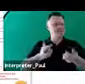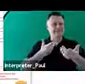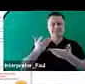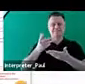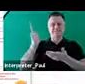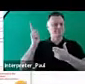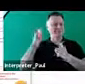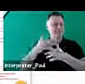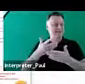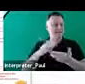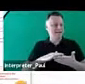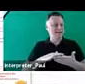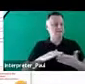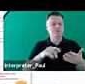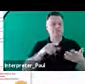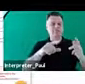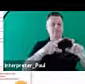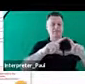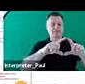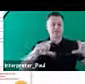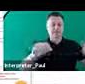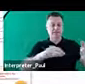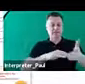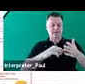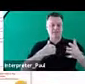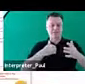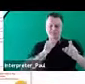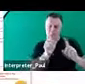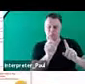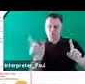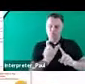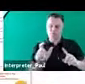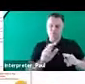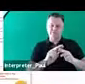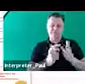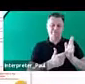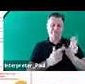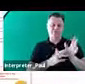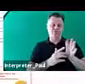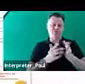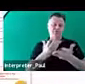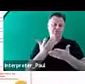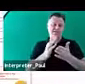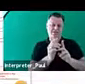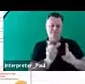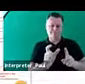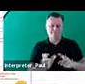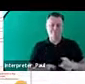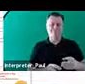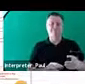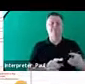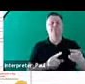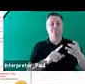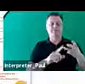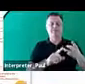they want to discuss. And actually, how do we frame this conversation. And we also have four digital training